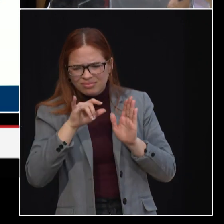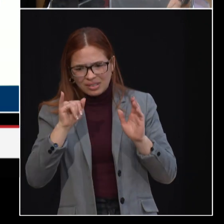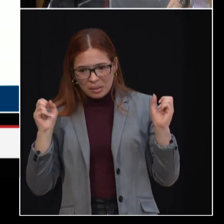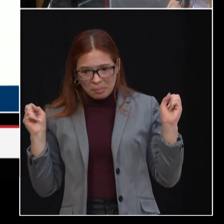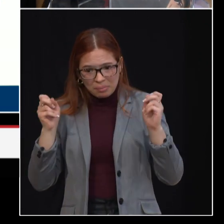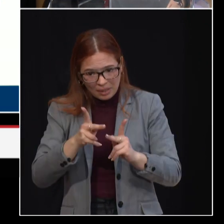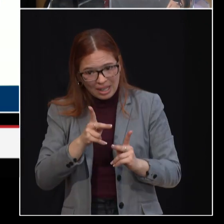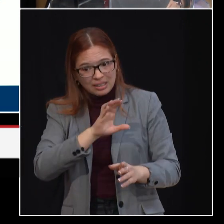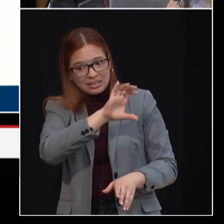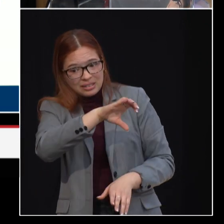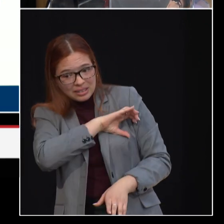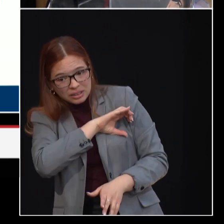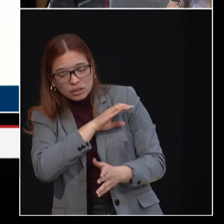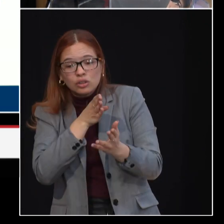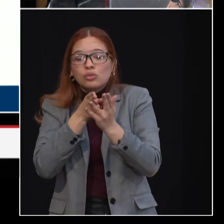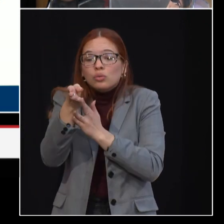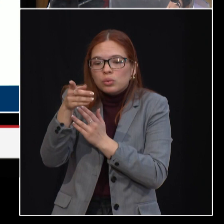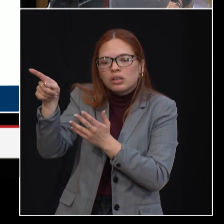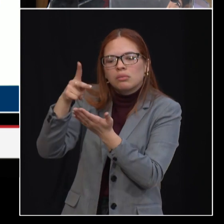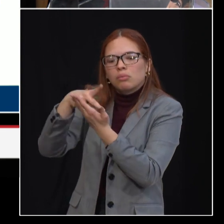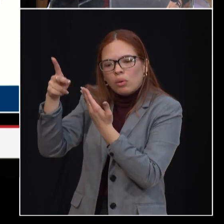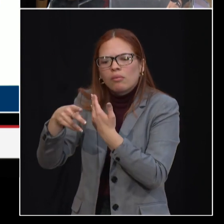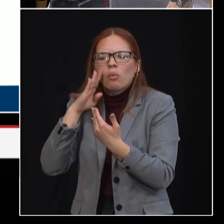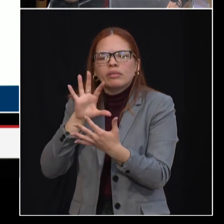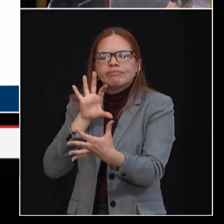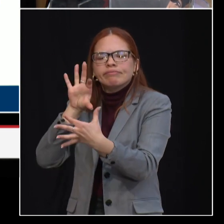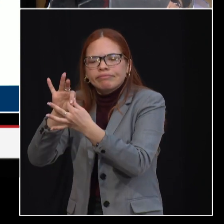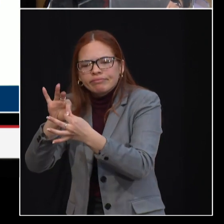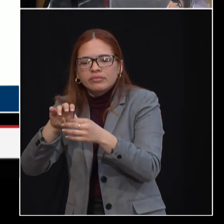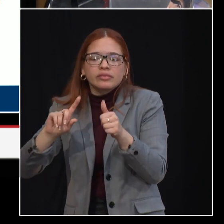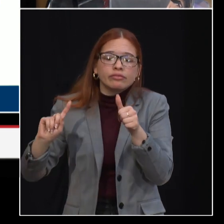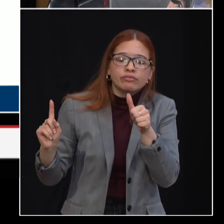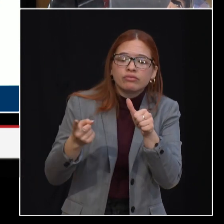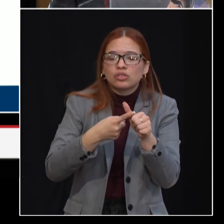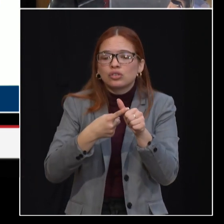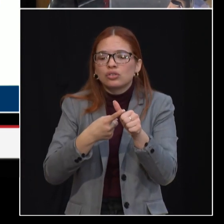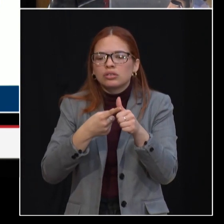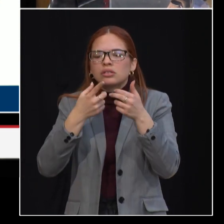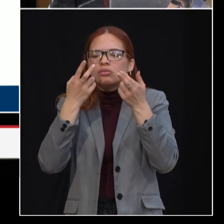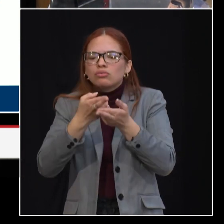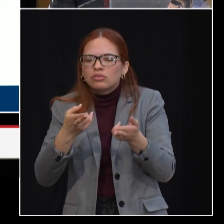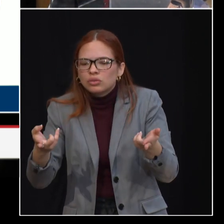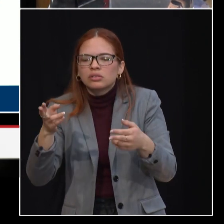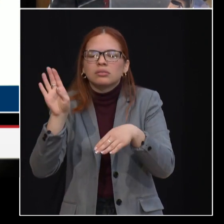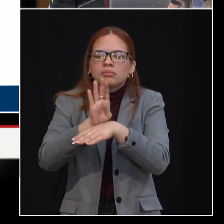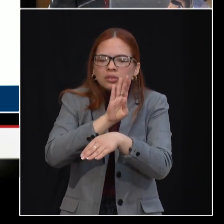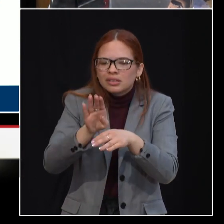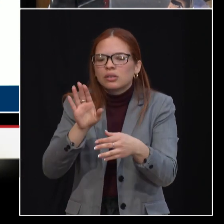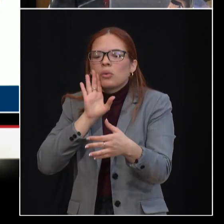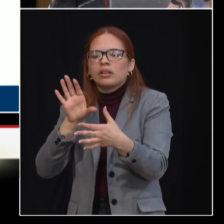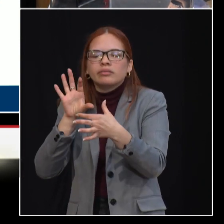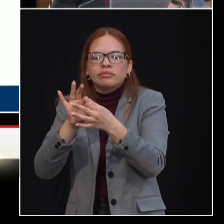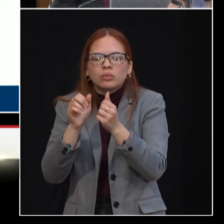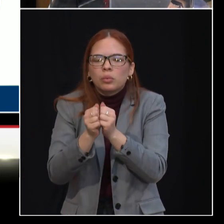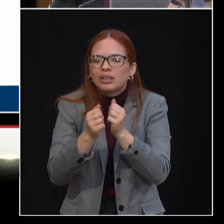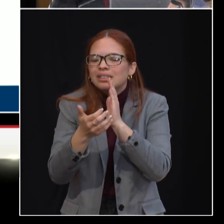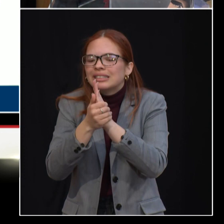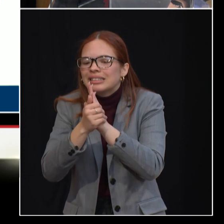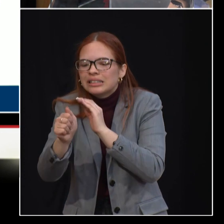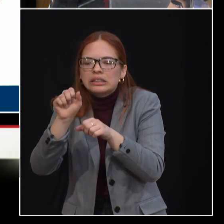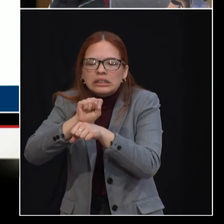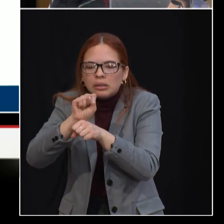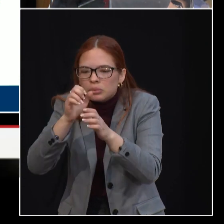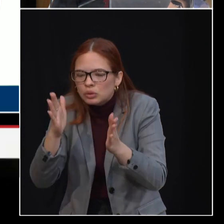programs. We'll be connecting them with our first source businesses. We will be connecting them with skilled labor and